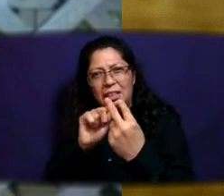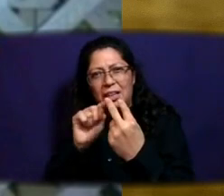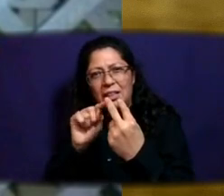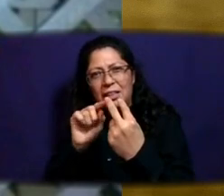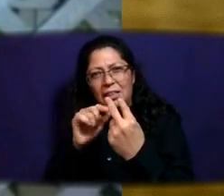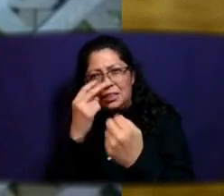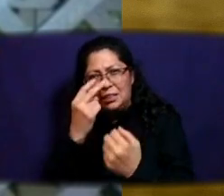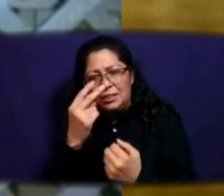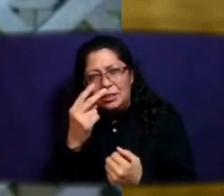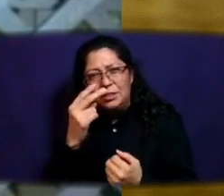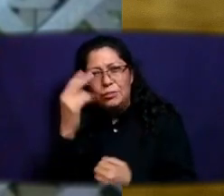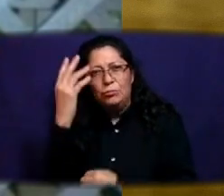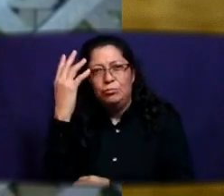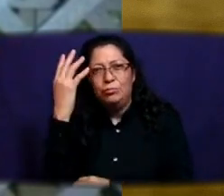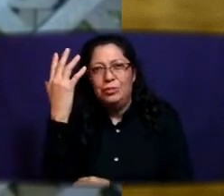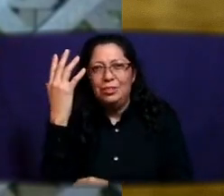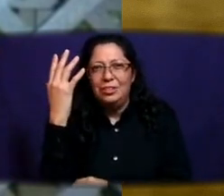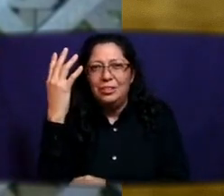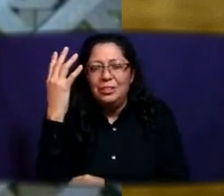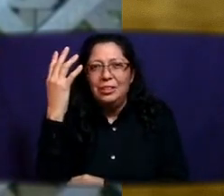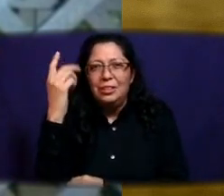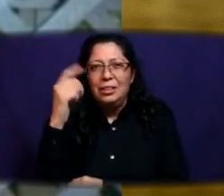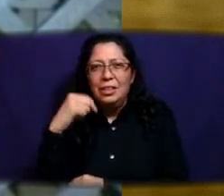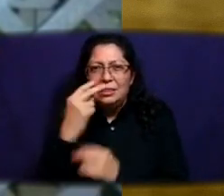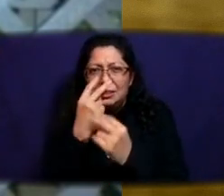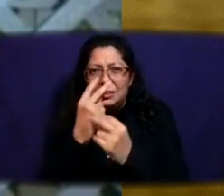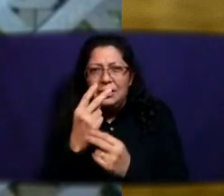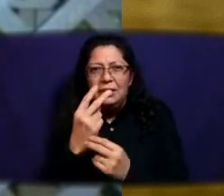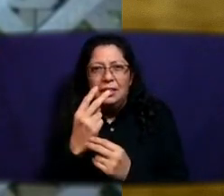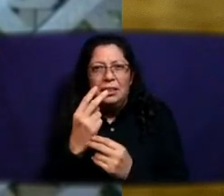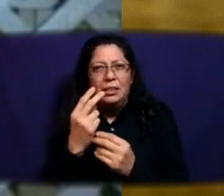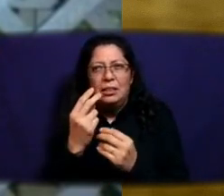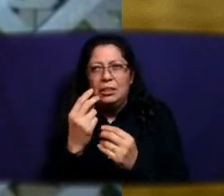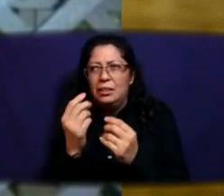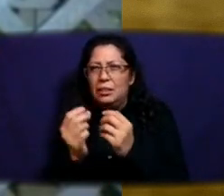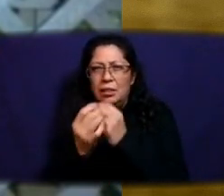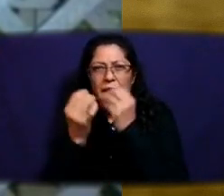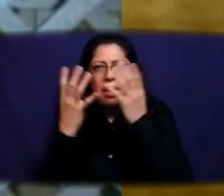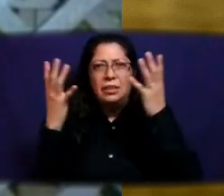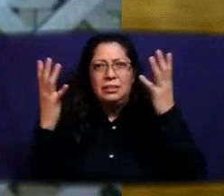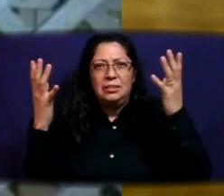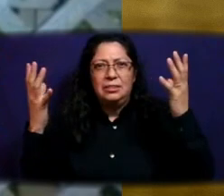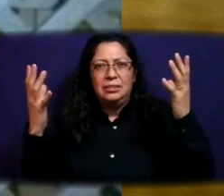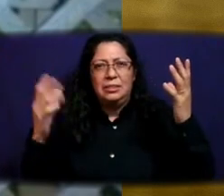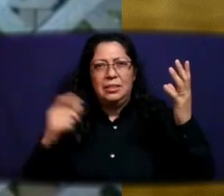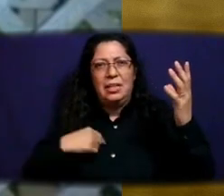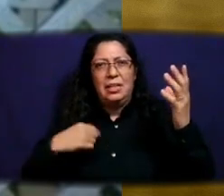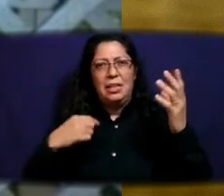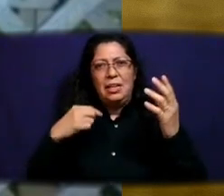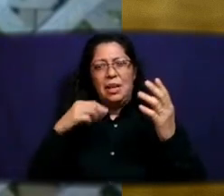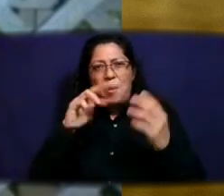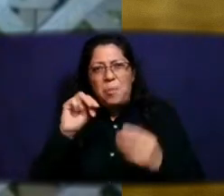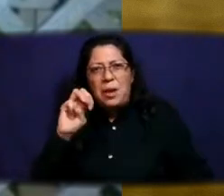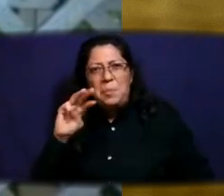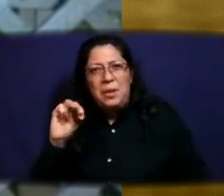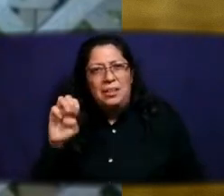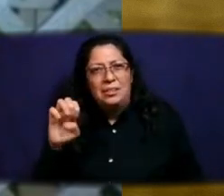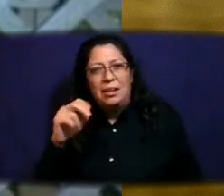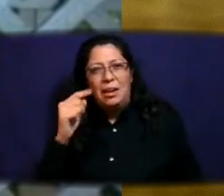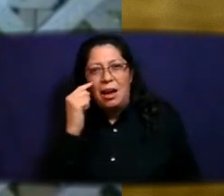tree. I see light. In Meme's